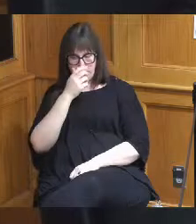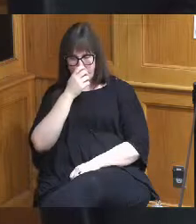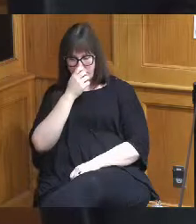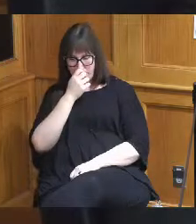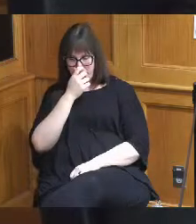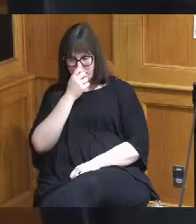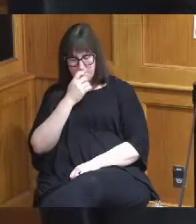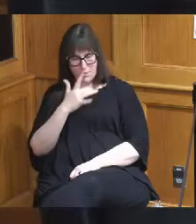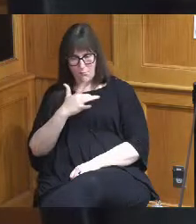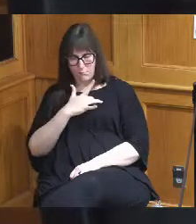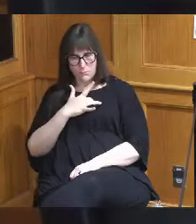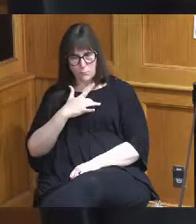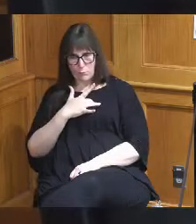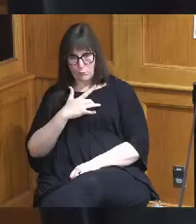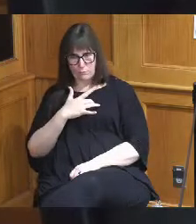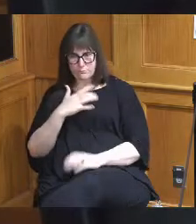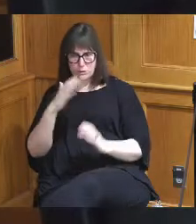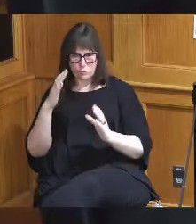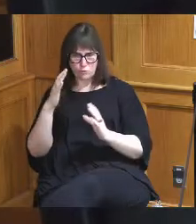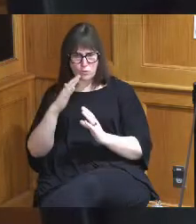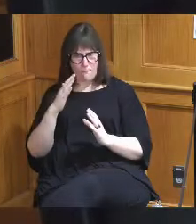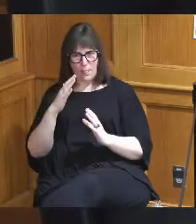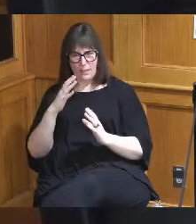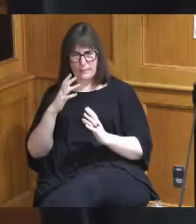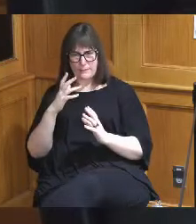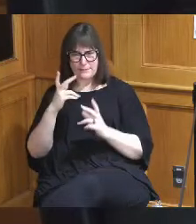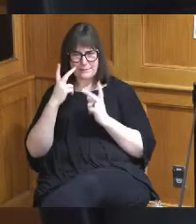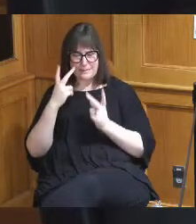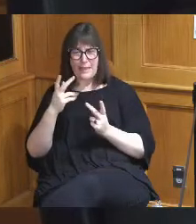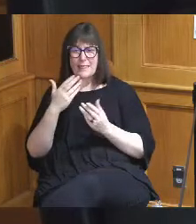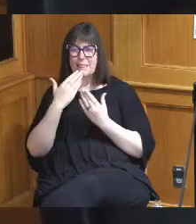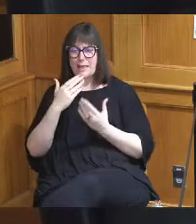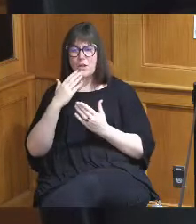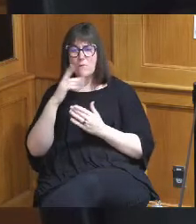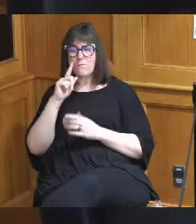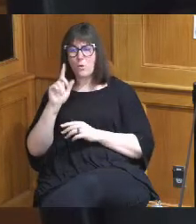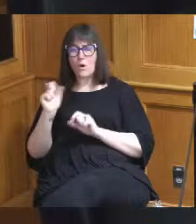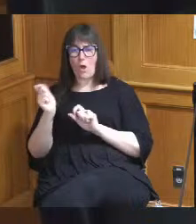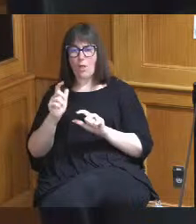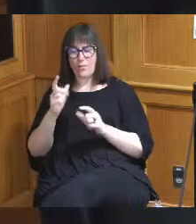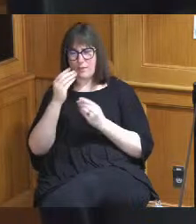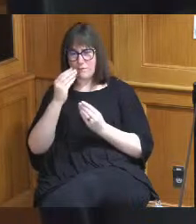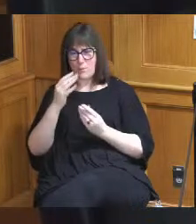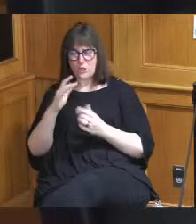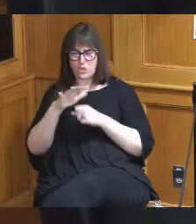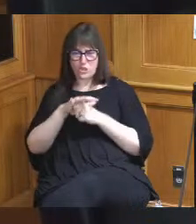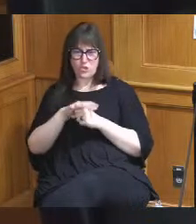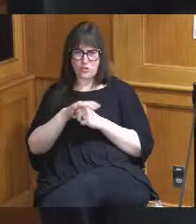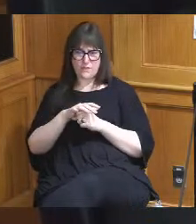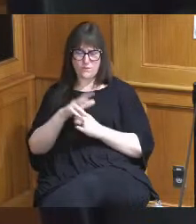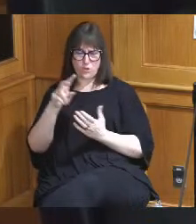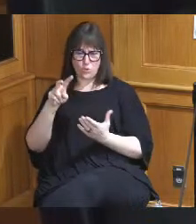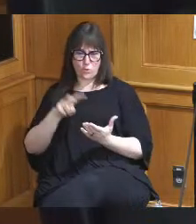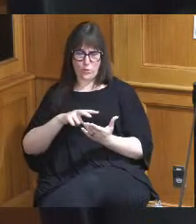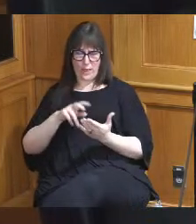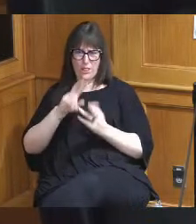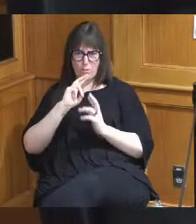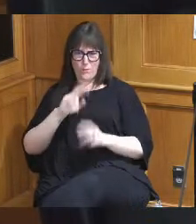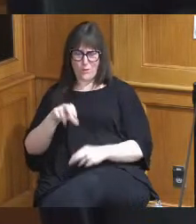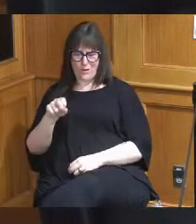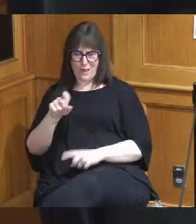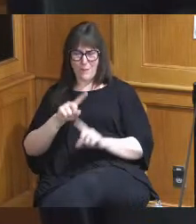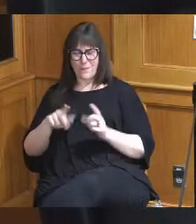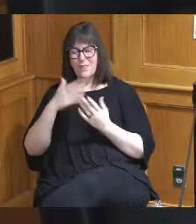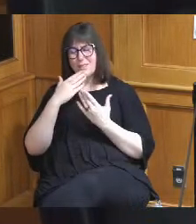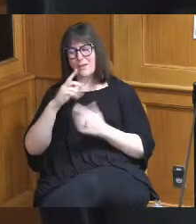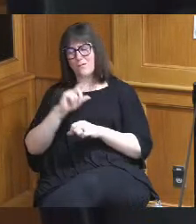troubling trend. So I appreciate the information from all of you. It's stressful to read through this report, but thank you